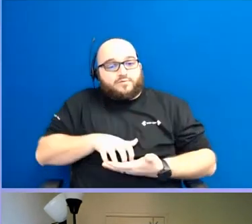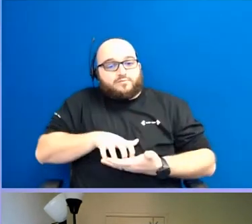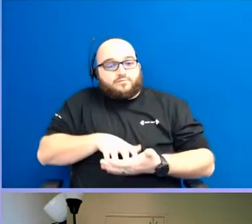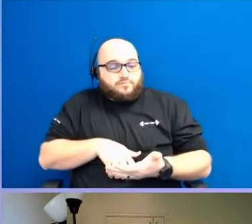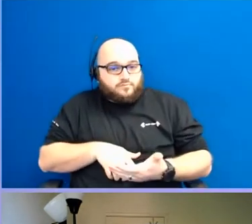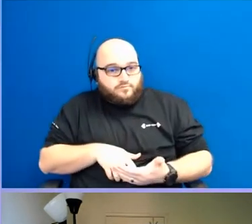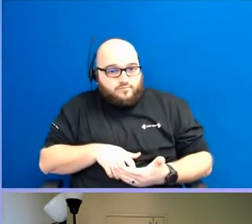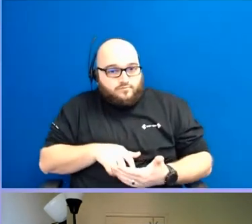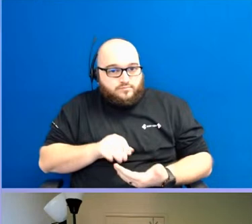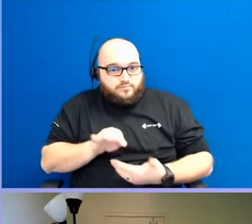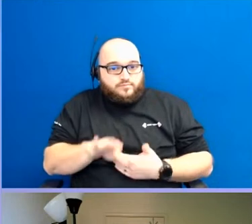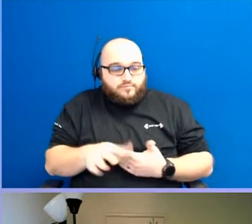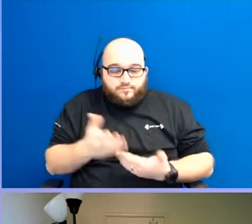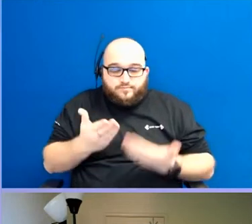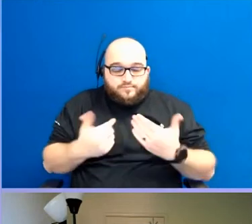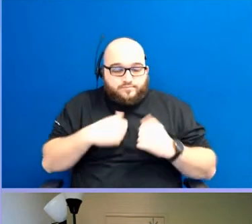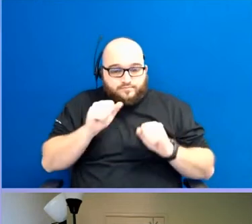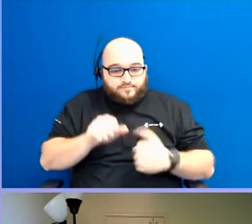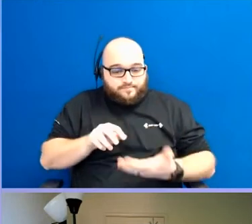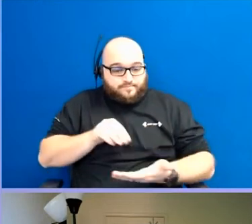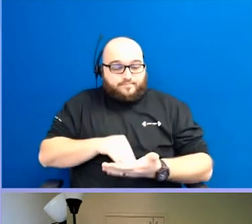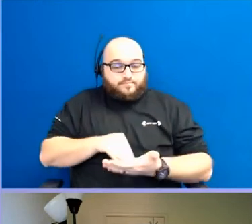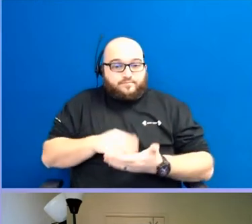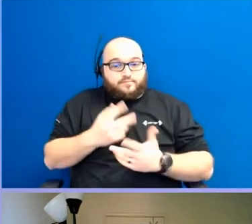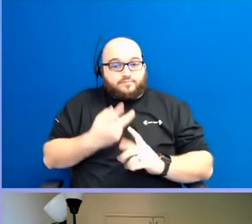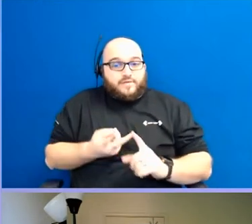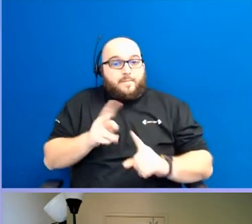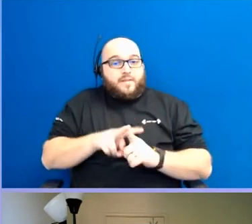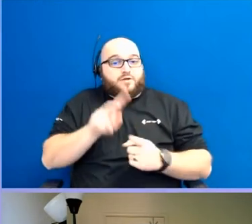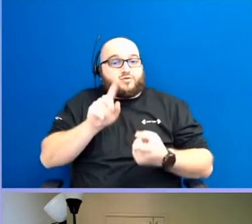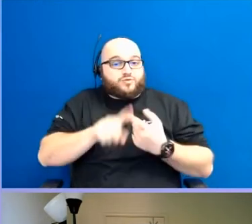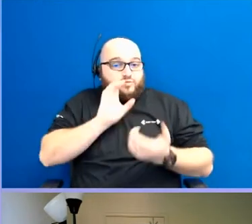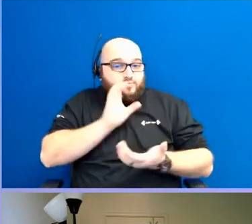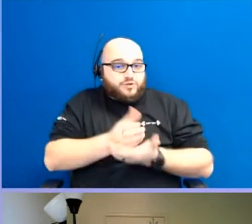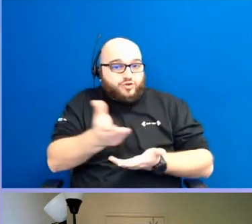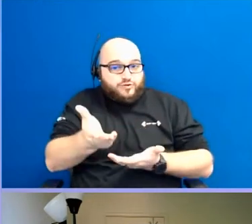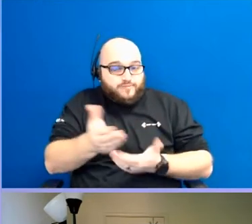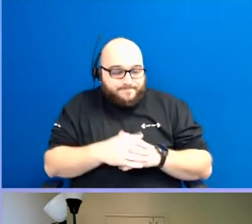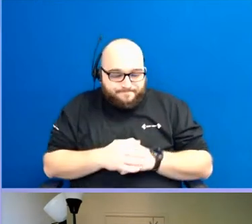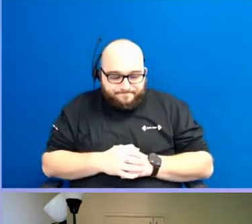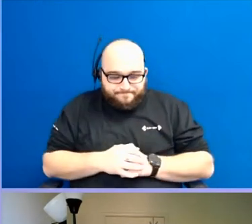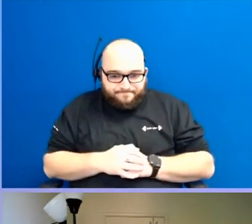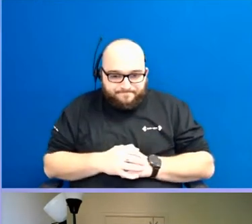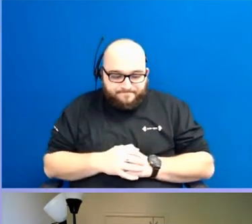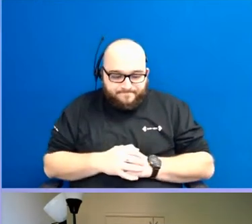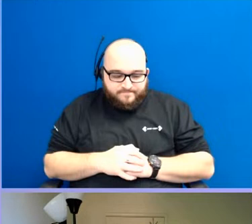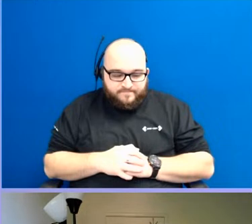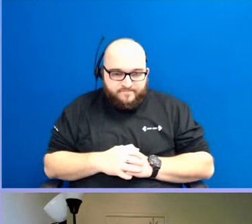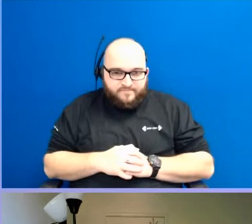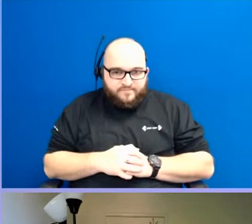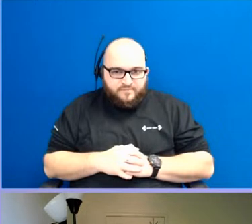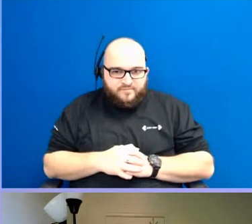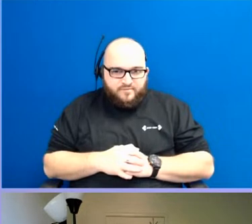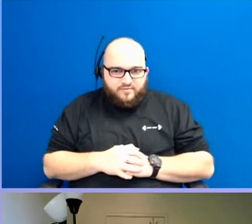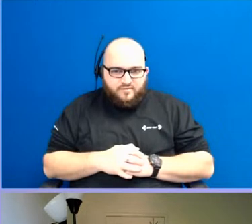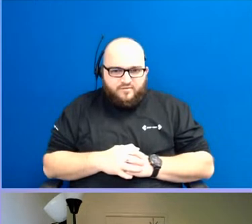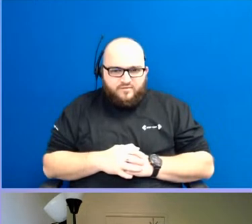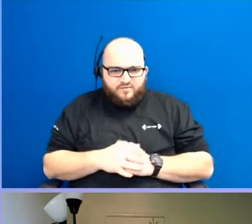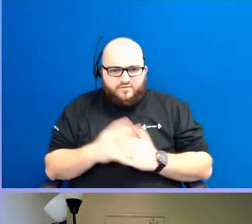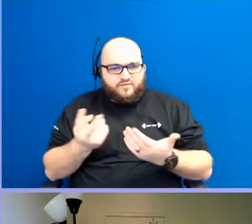can take that prompt and apply it to the images. And so, again, looking at the